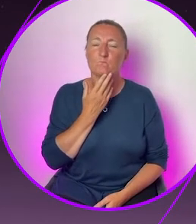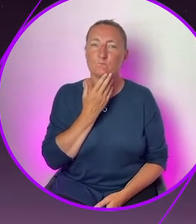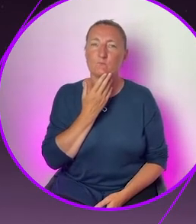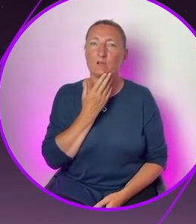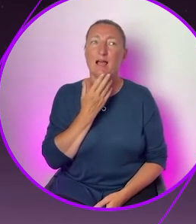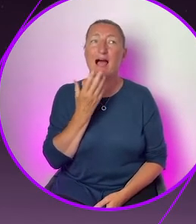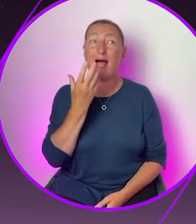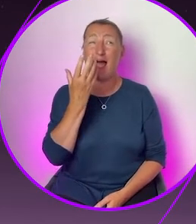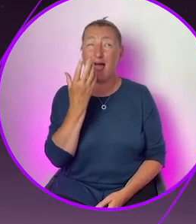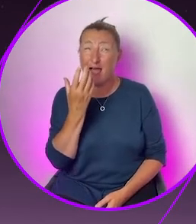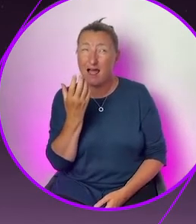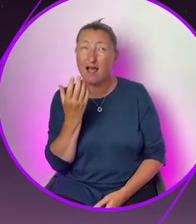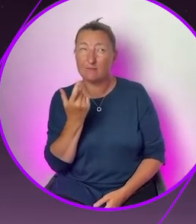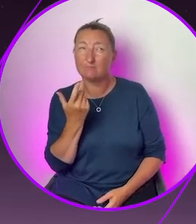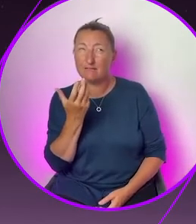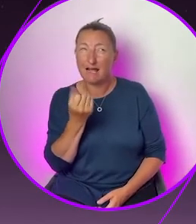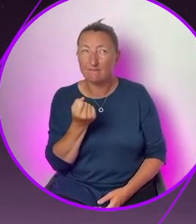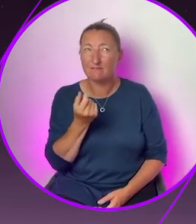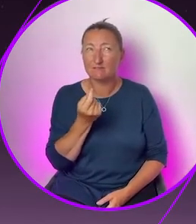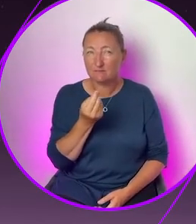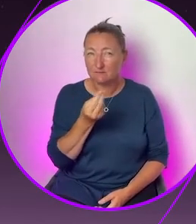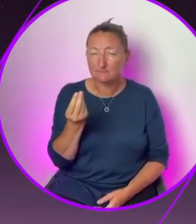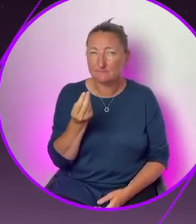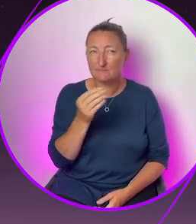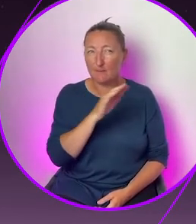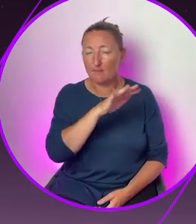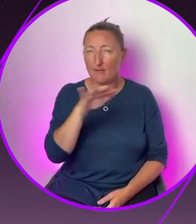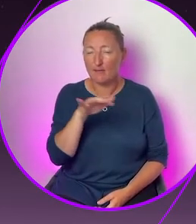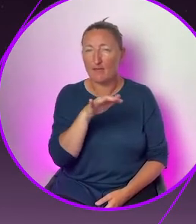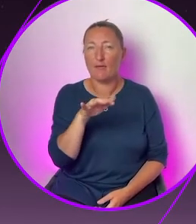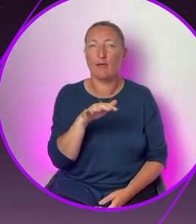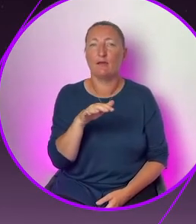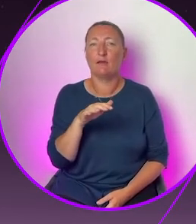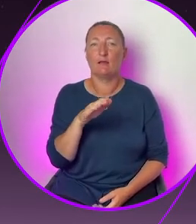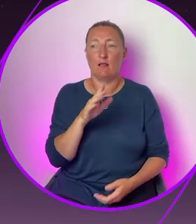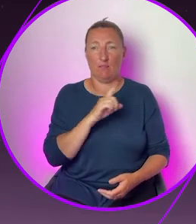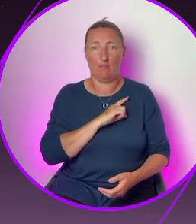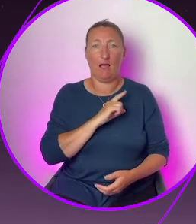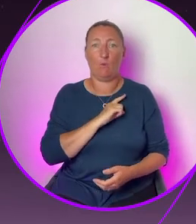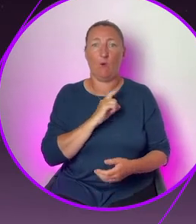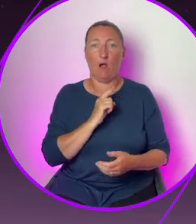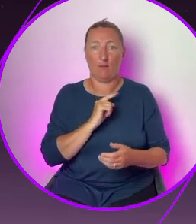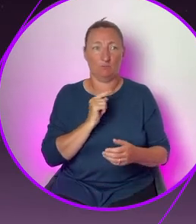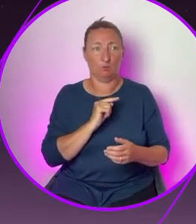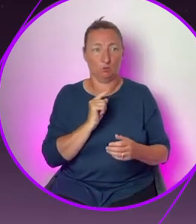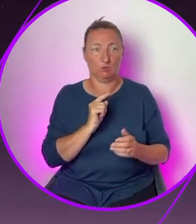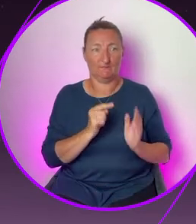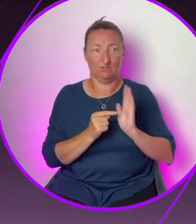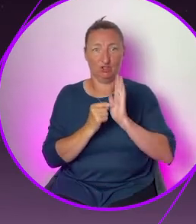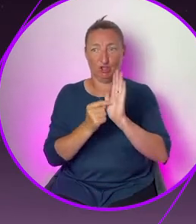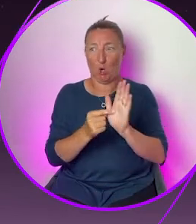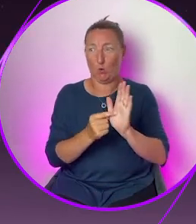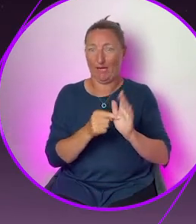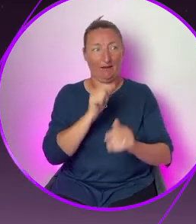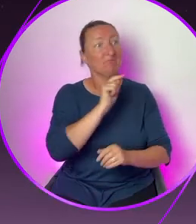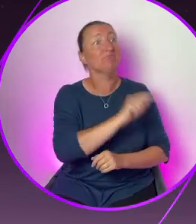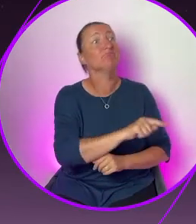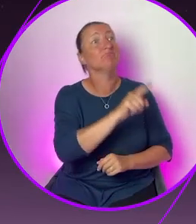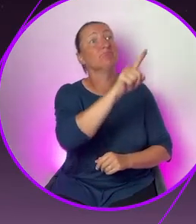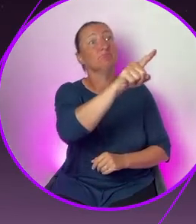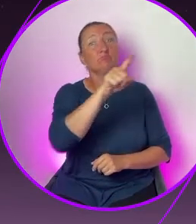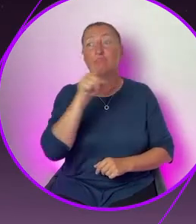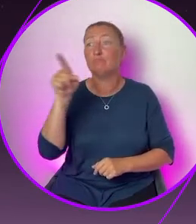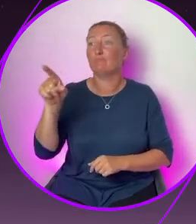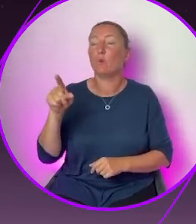mean, this is why ultimately we have been pointing in the adjacent fields to some of the stuff that's